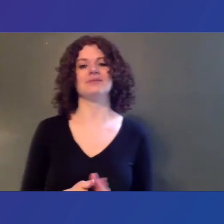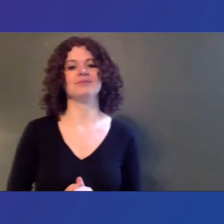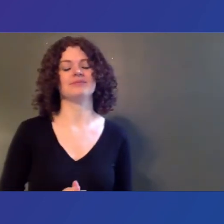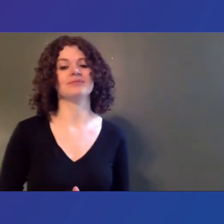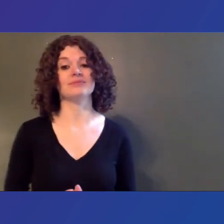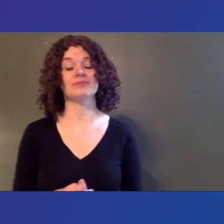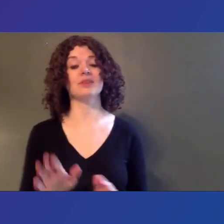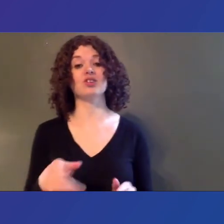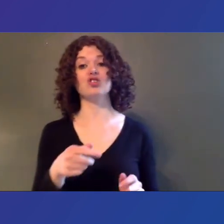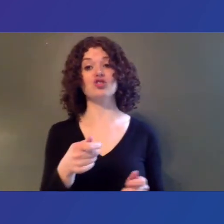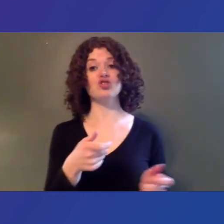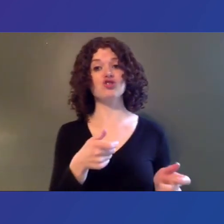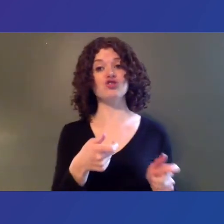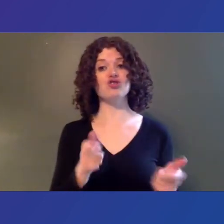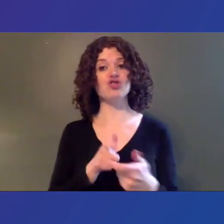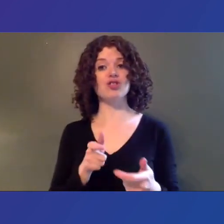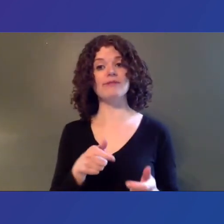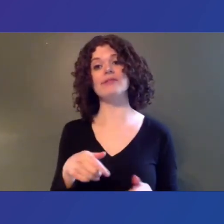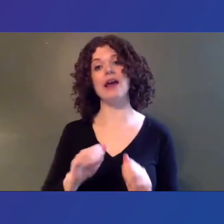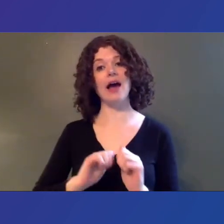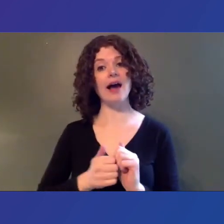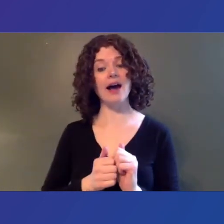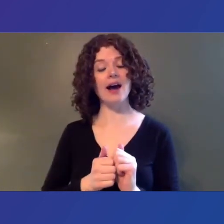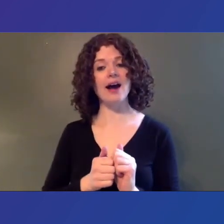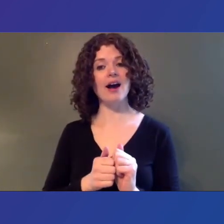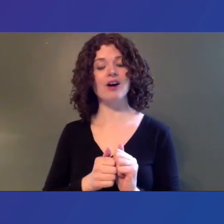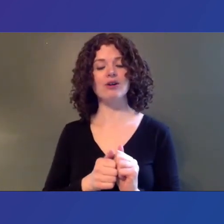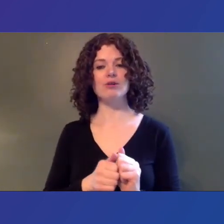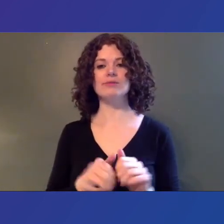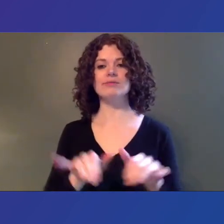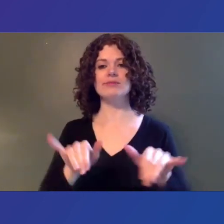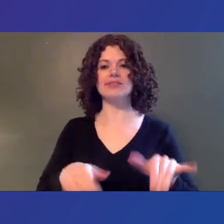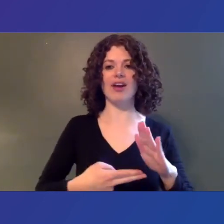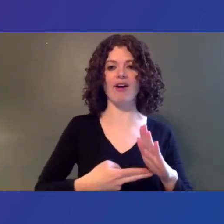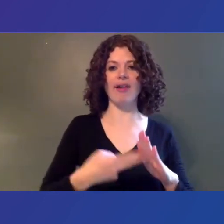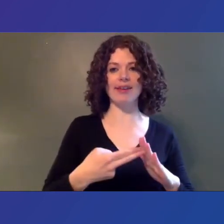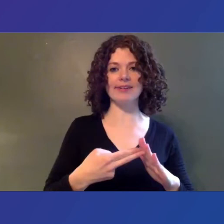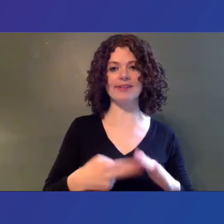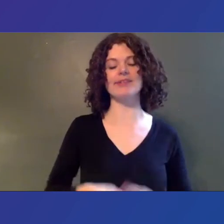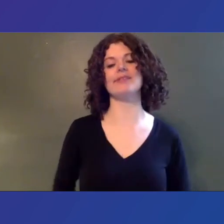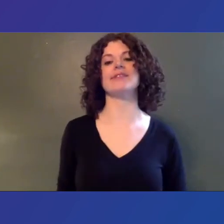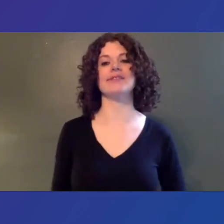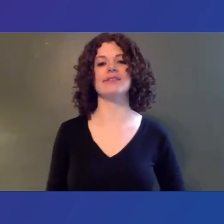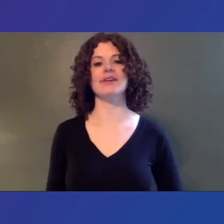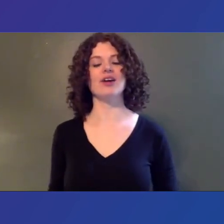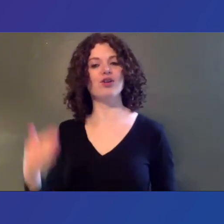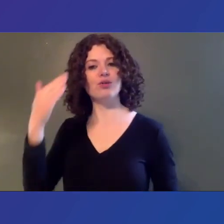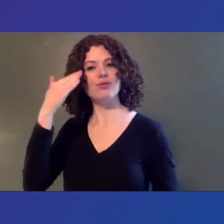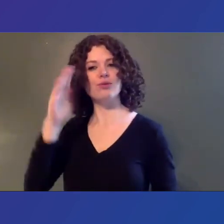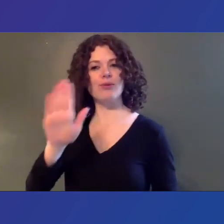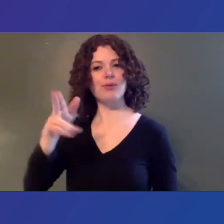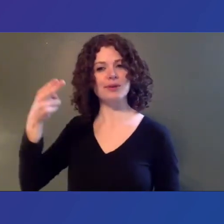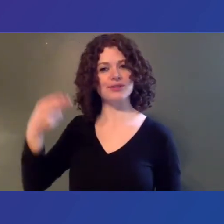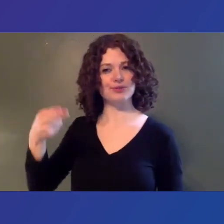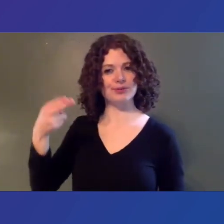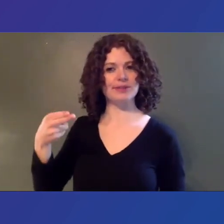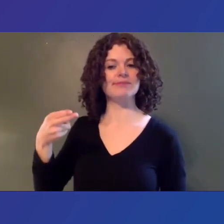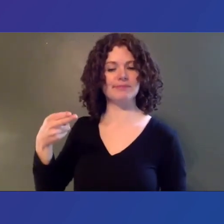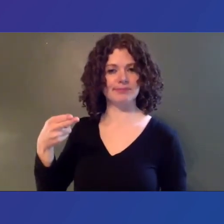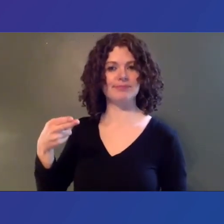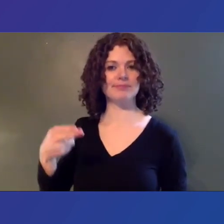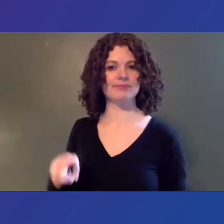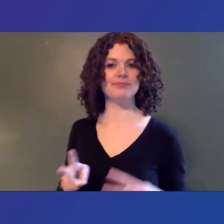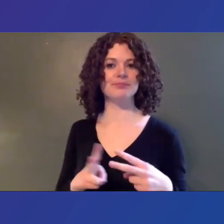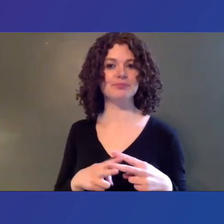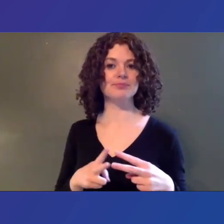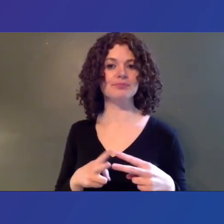authentic, and shift the social dance needle by knowing your history. I think it's so important.